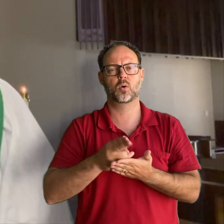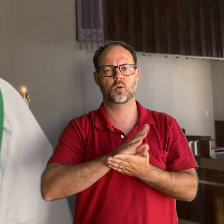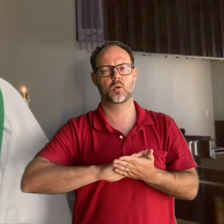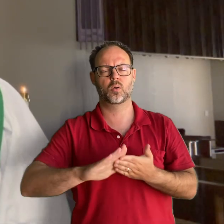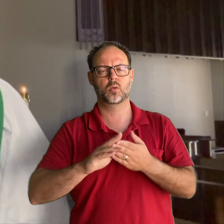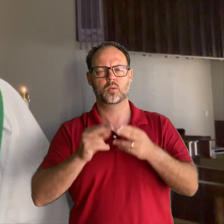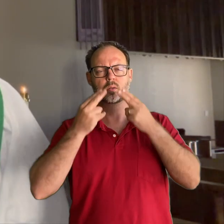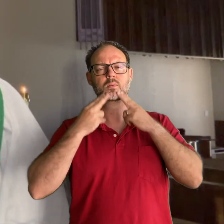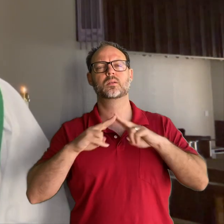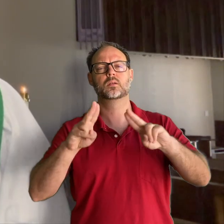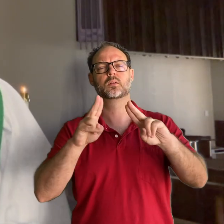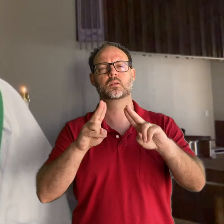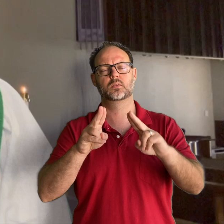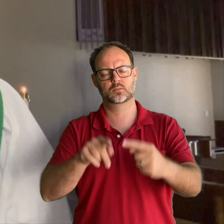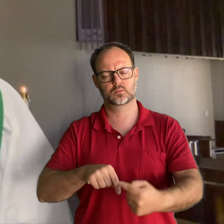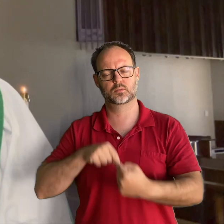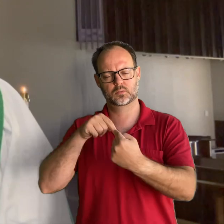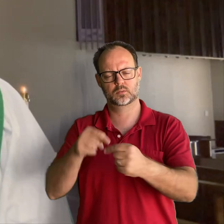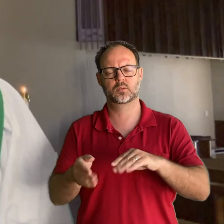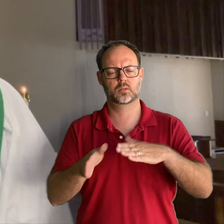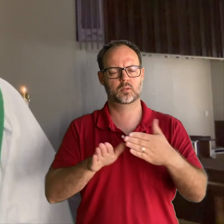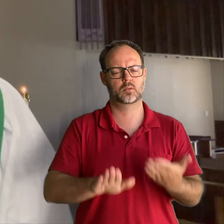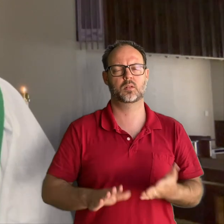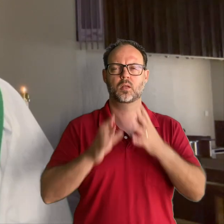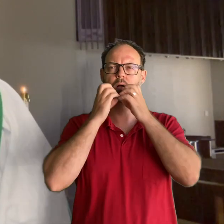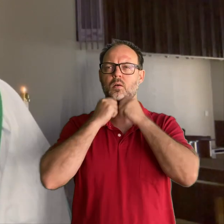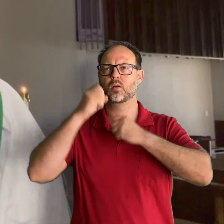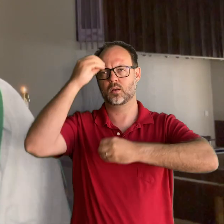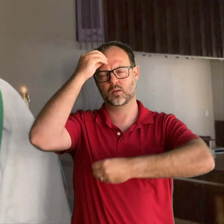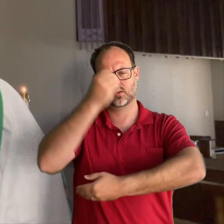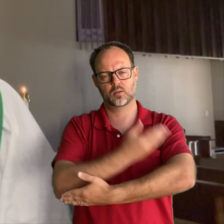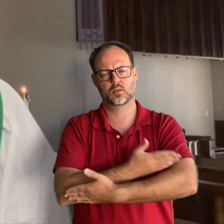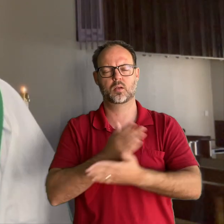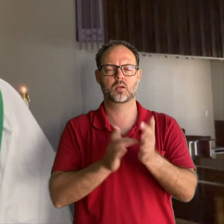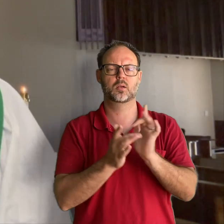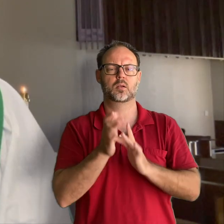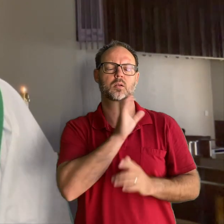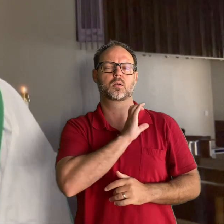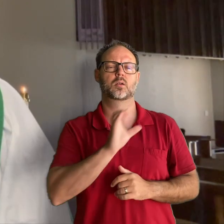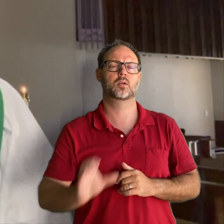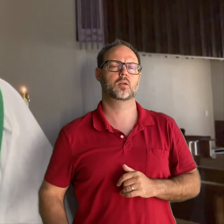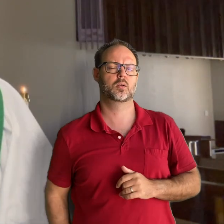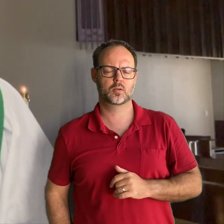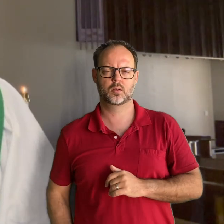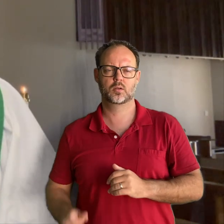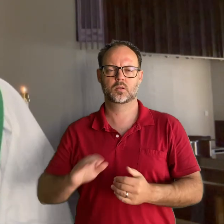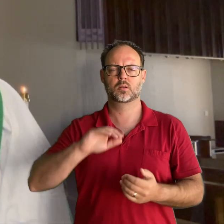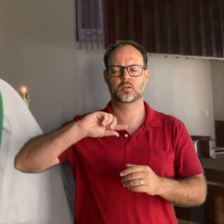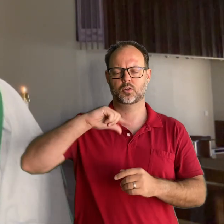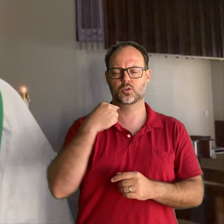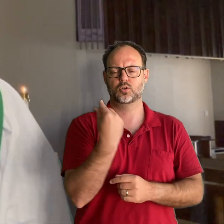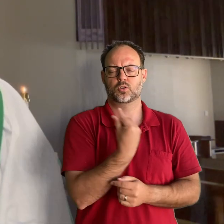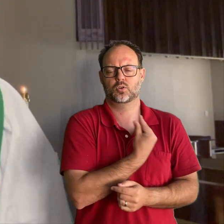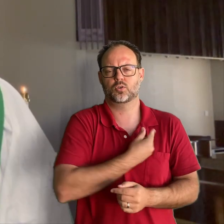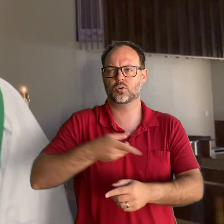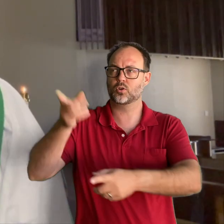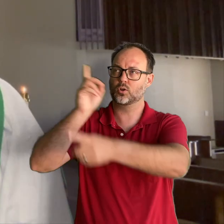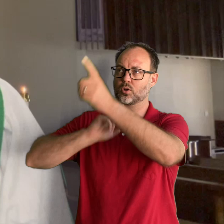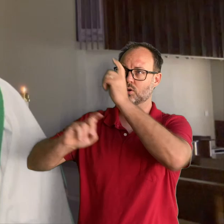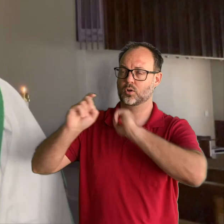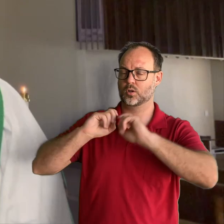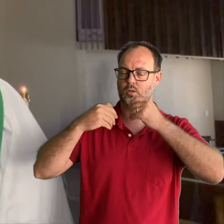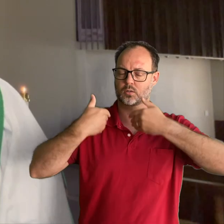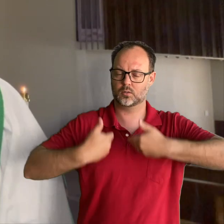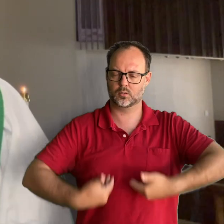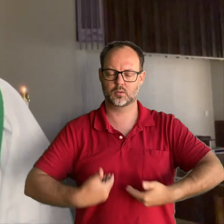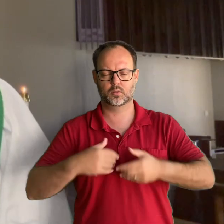holy, innocent, bitter sufferings and death of thy beloved Son, Jesus Christ, to be gracious and merciful to